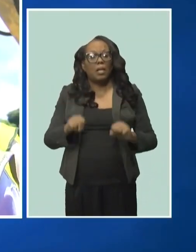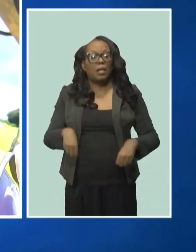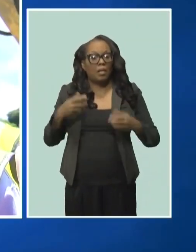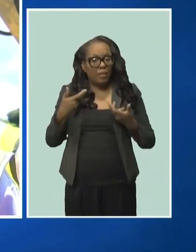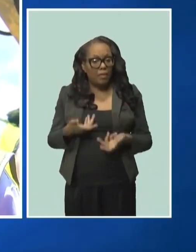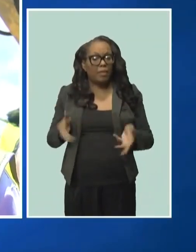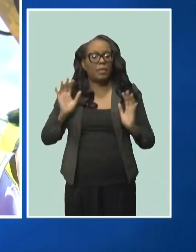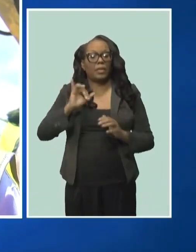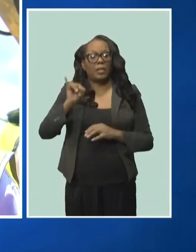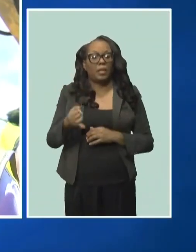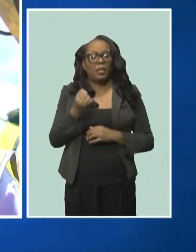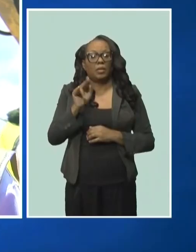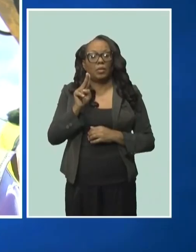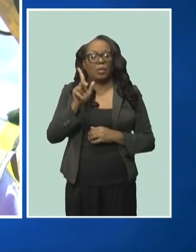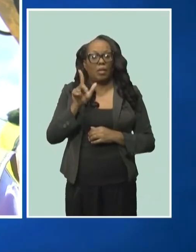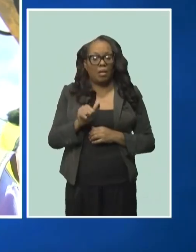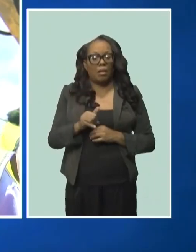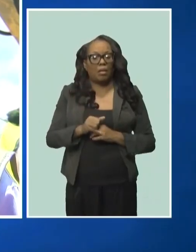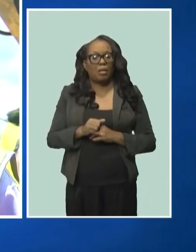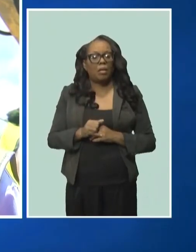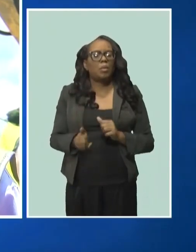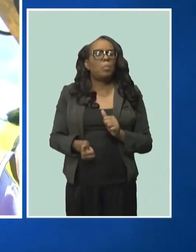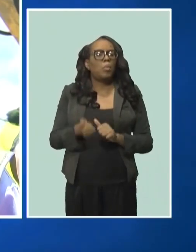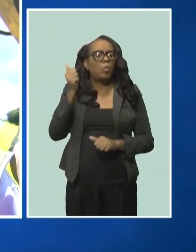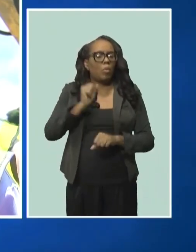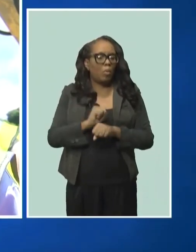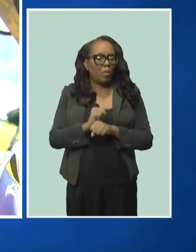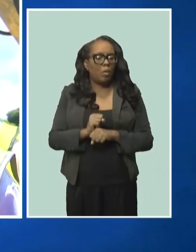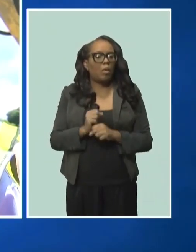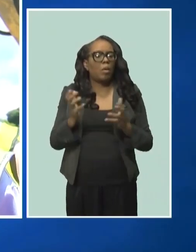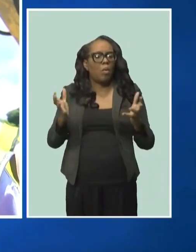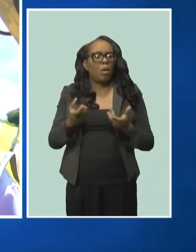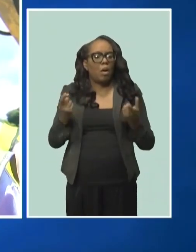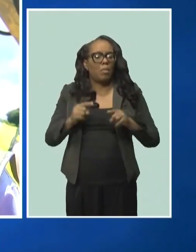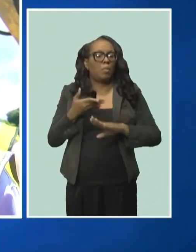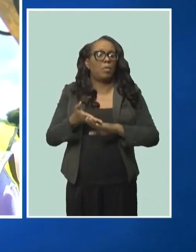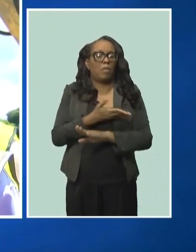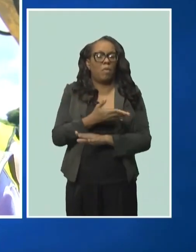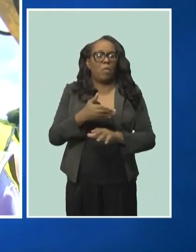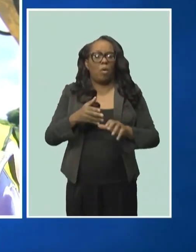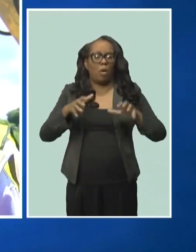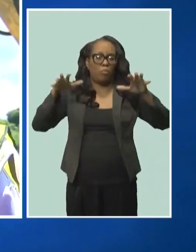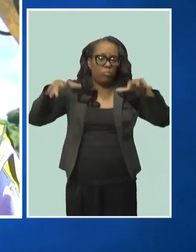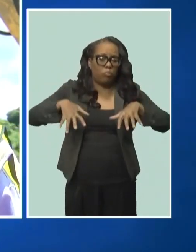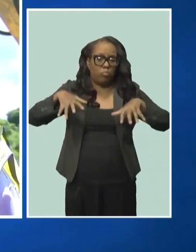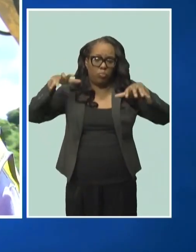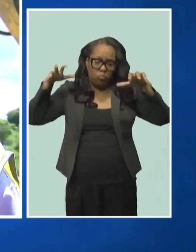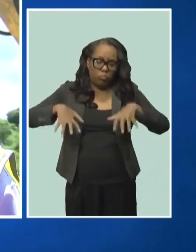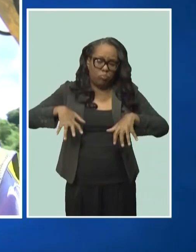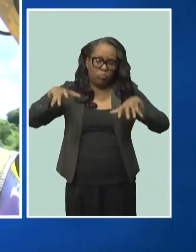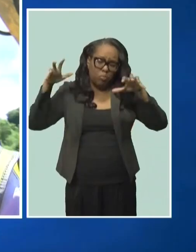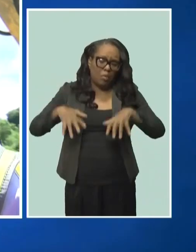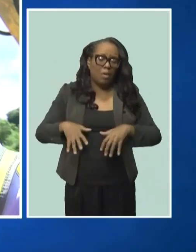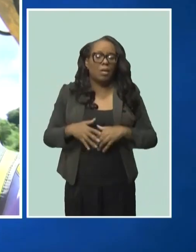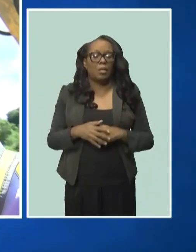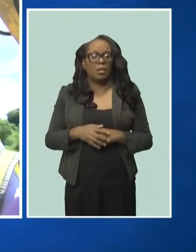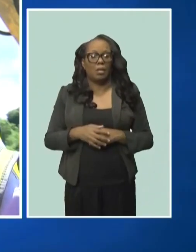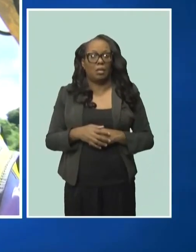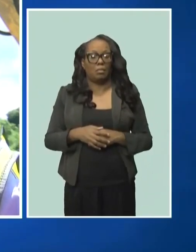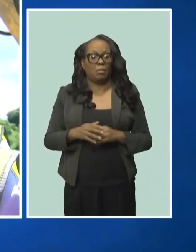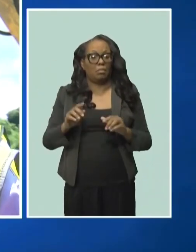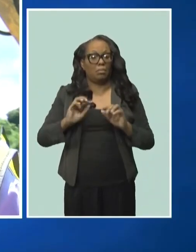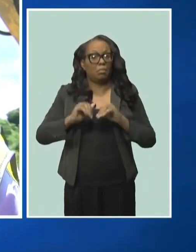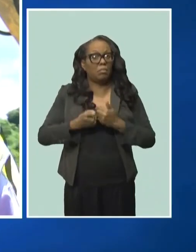work constructed before the rains come in, and that's what the aim is. Of course, to achieve